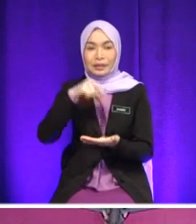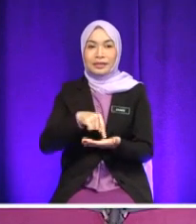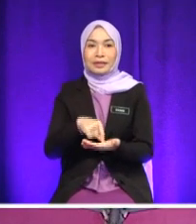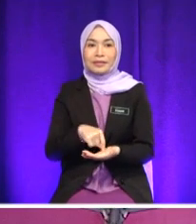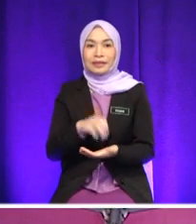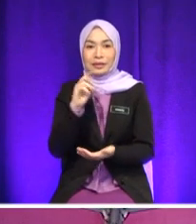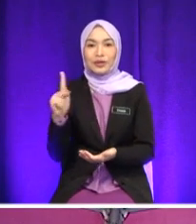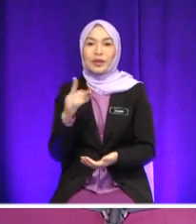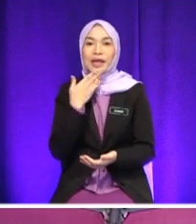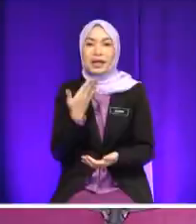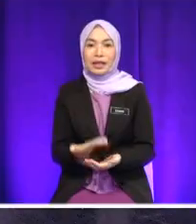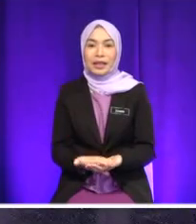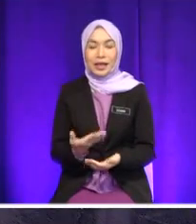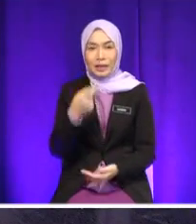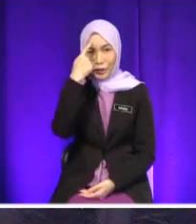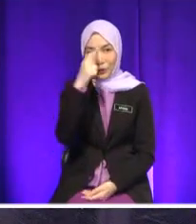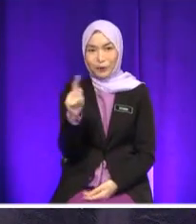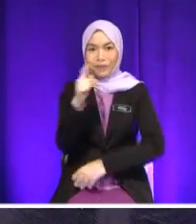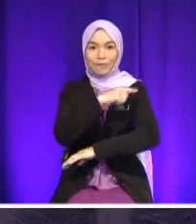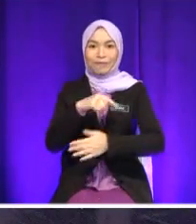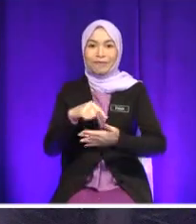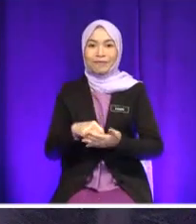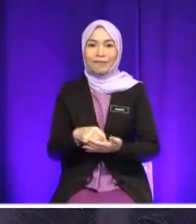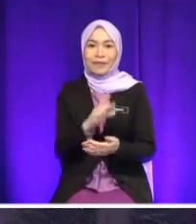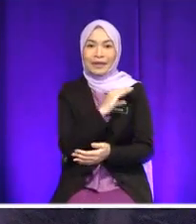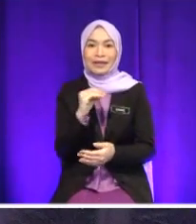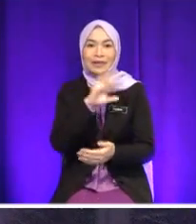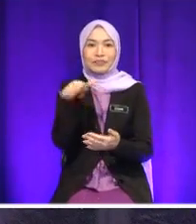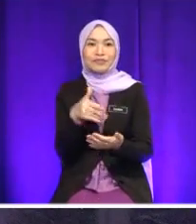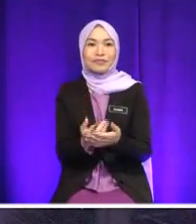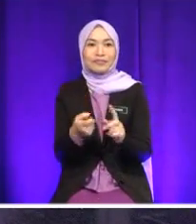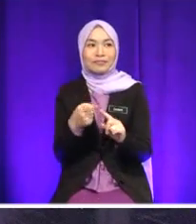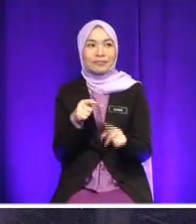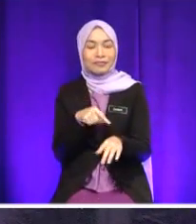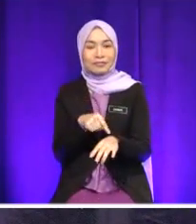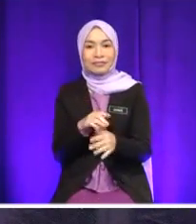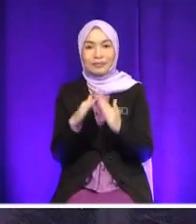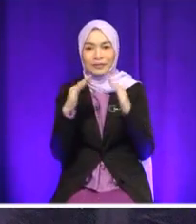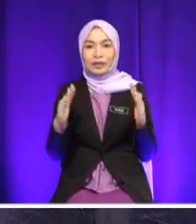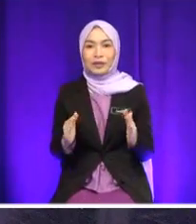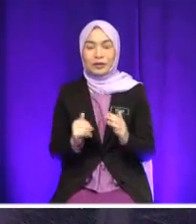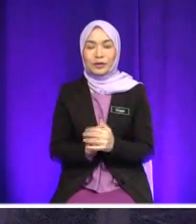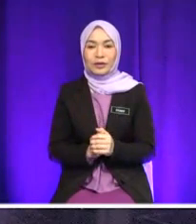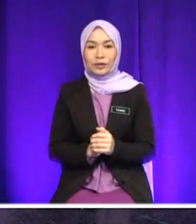Sim, for our lesson for today. And hopefully for those of you watching, it has been beneficial to all of you. And don't forget to